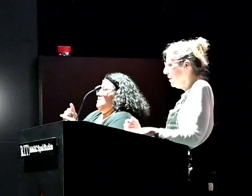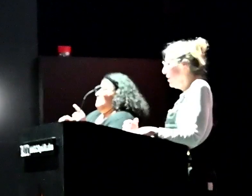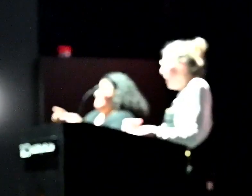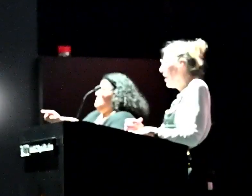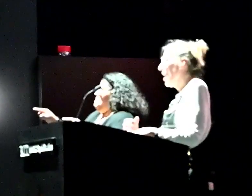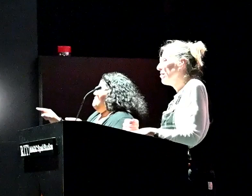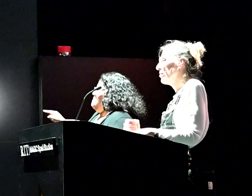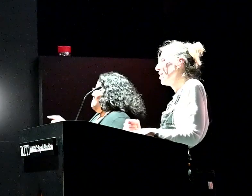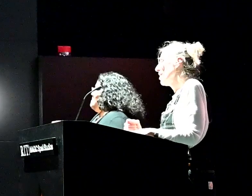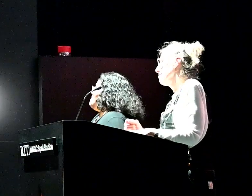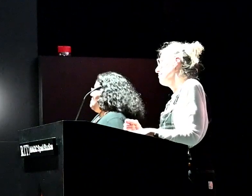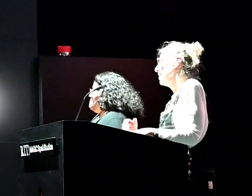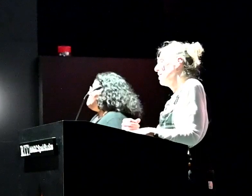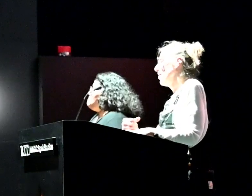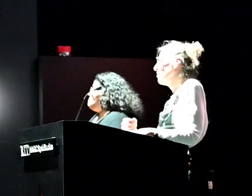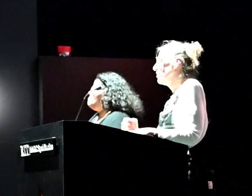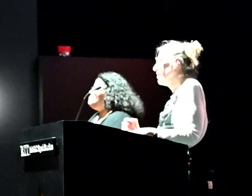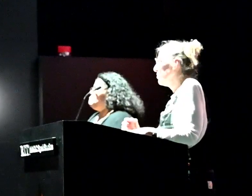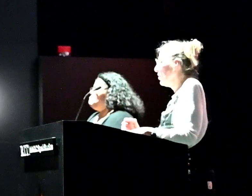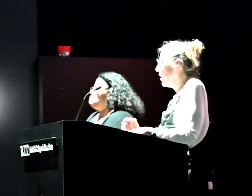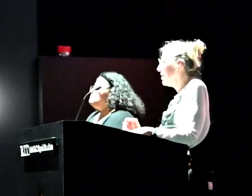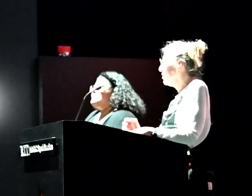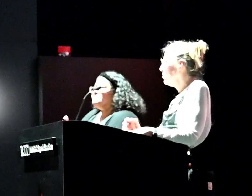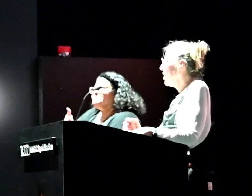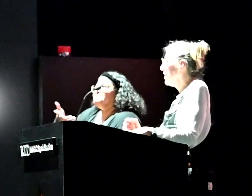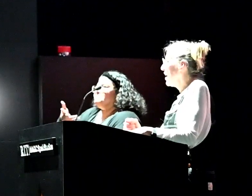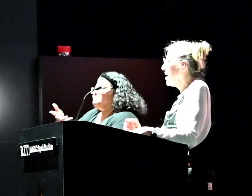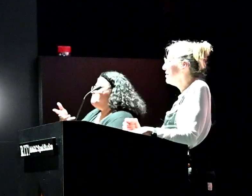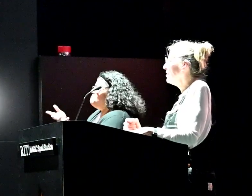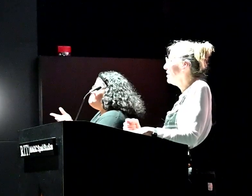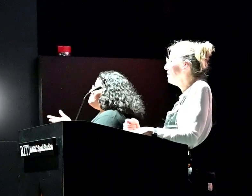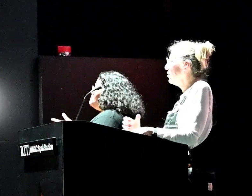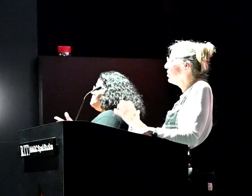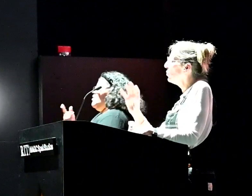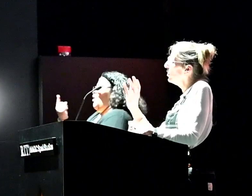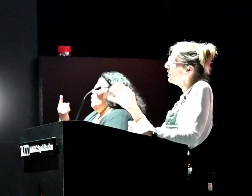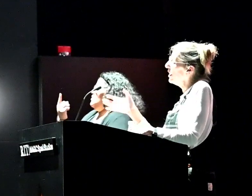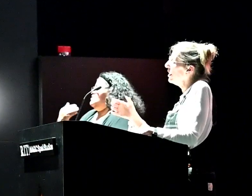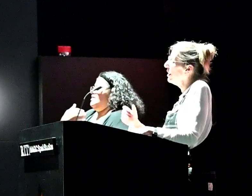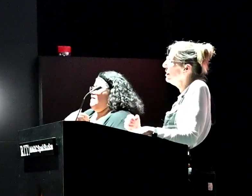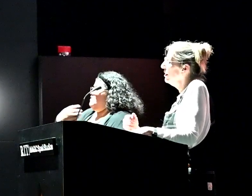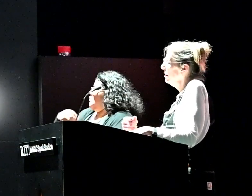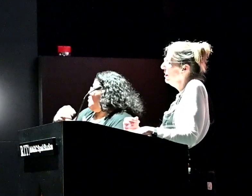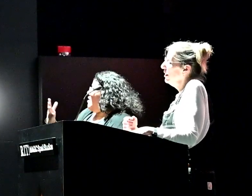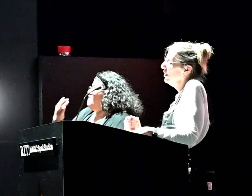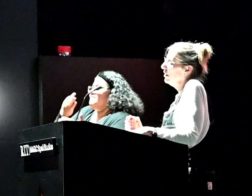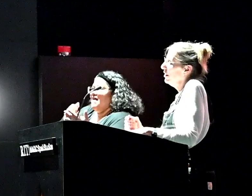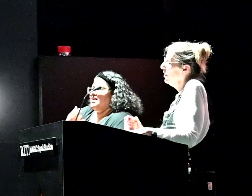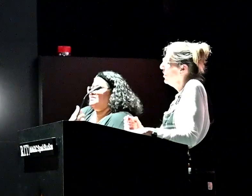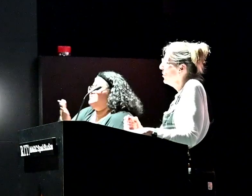So at every step of the way, there's finance, they're working,